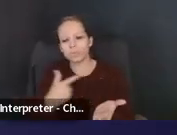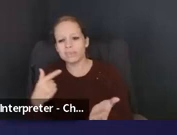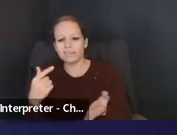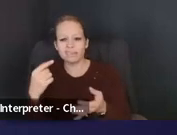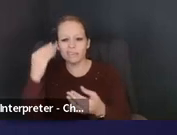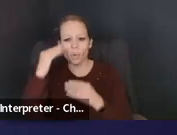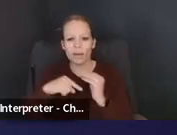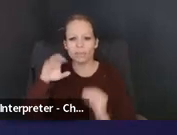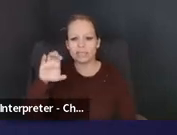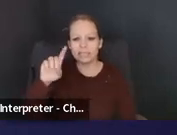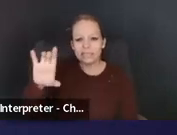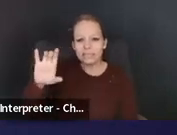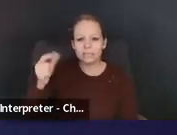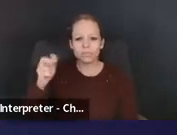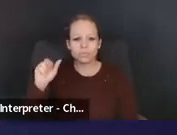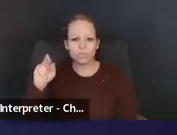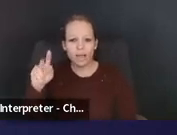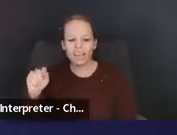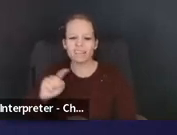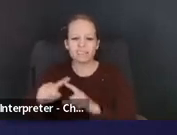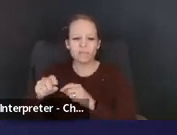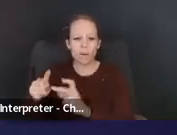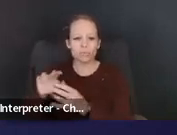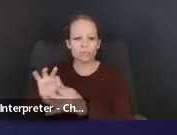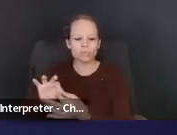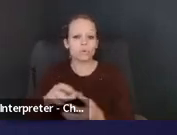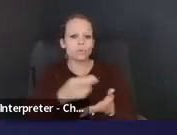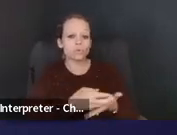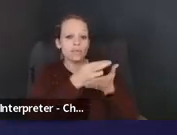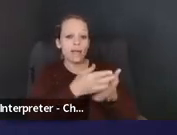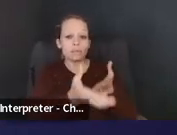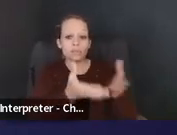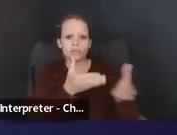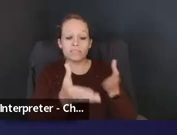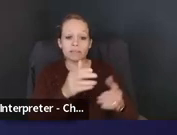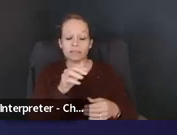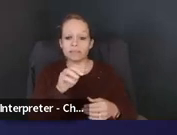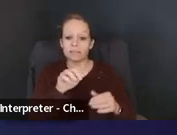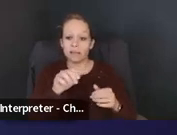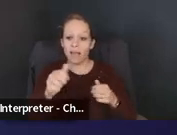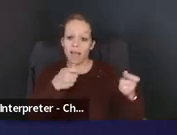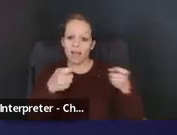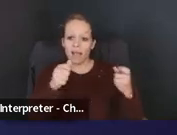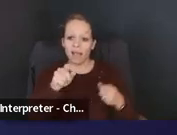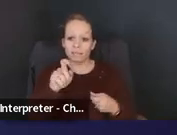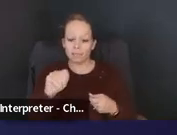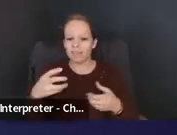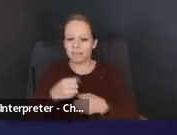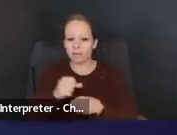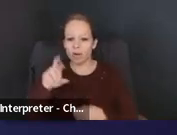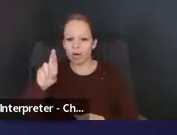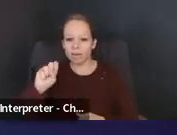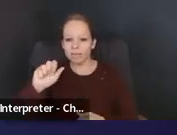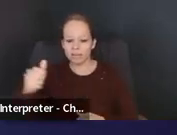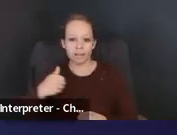some interest around opportunities there. The Rehab Service Administration, or RSA, is another one that has a